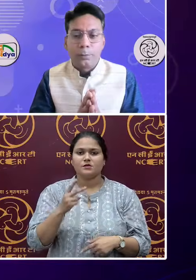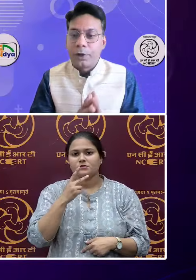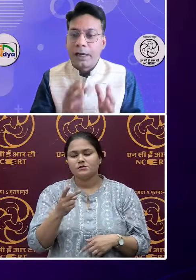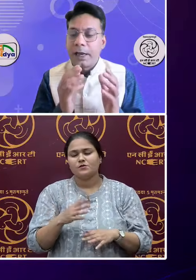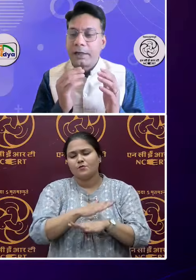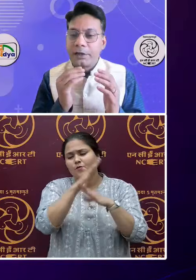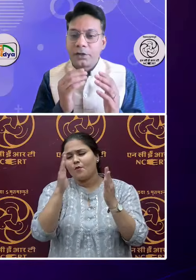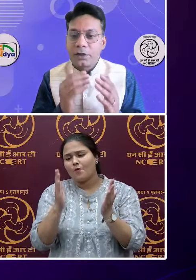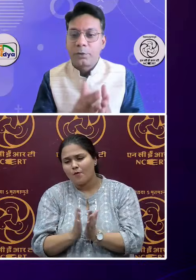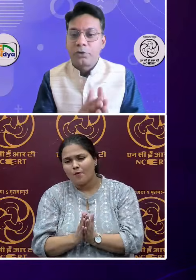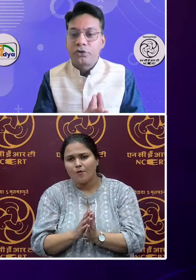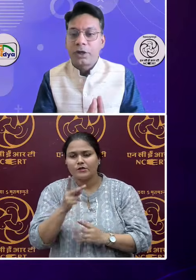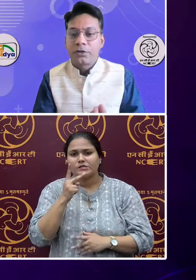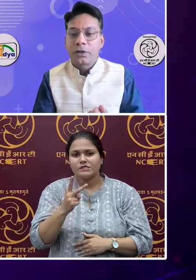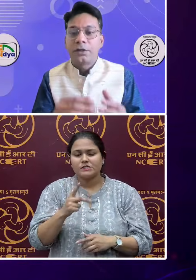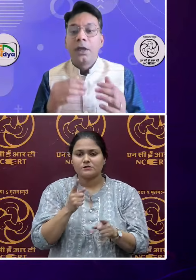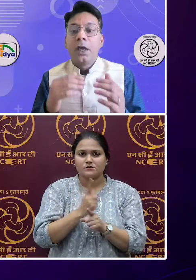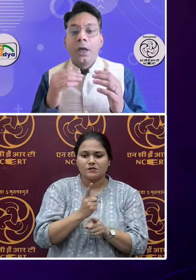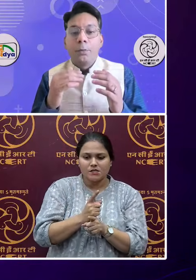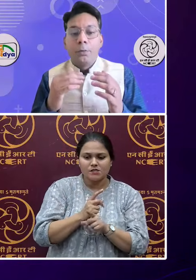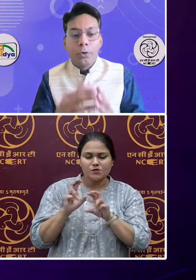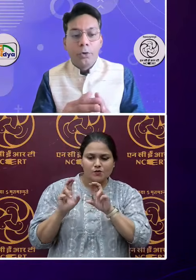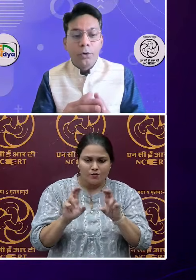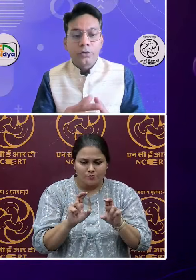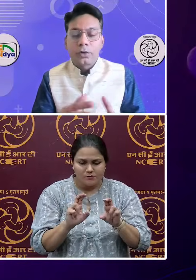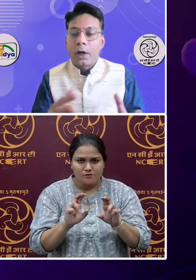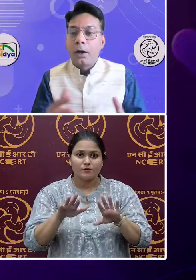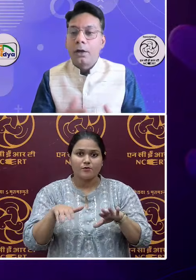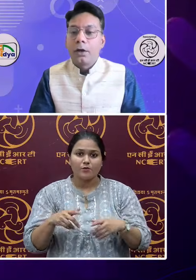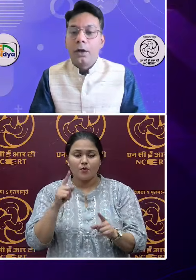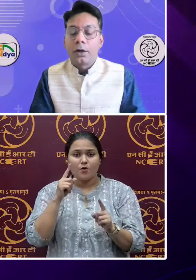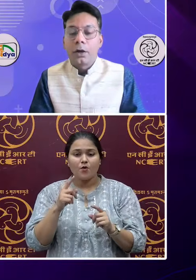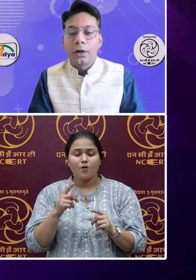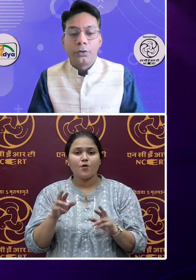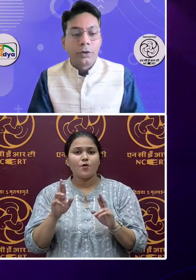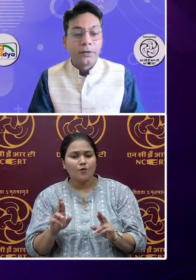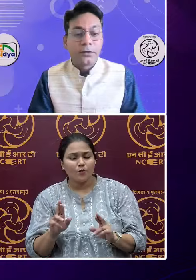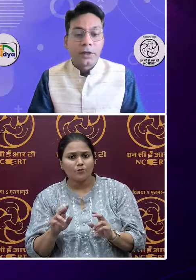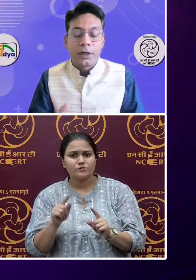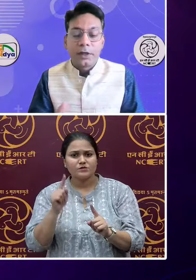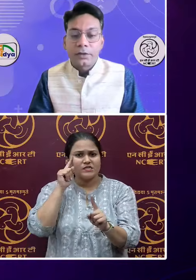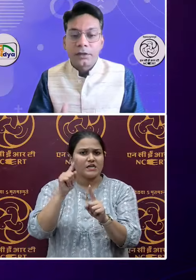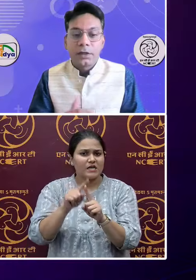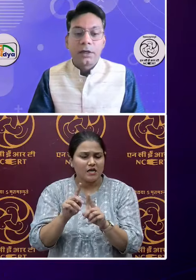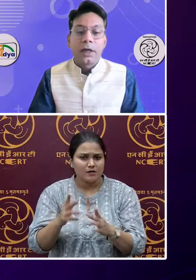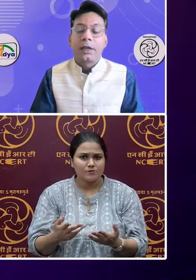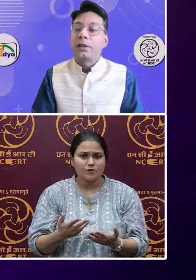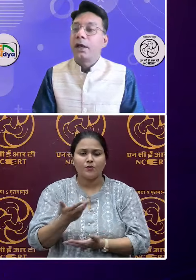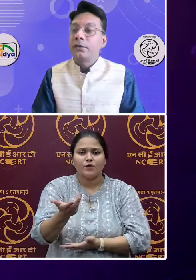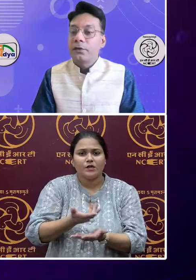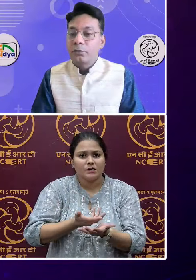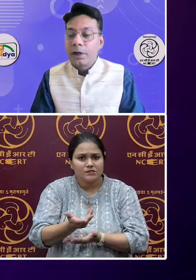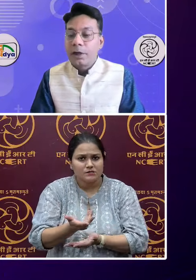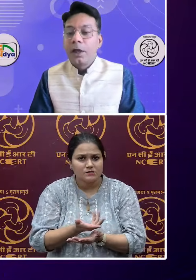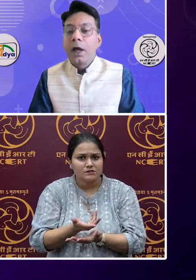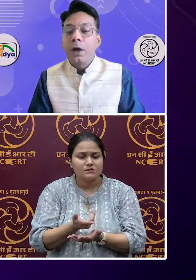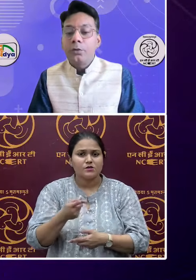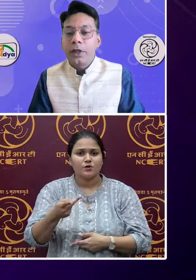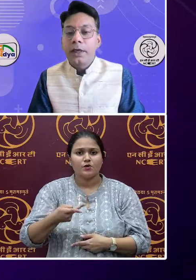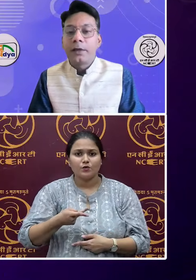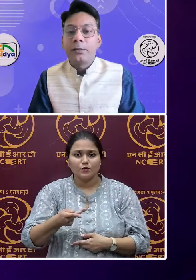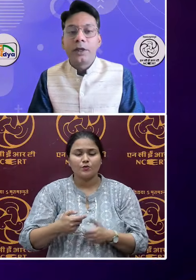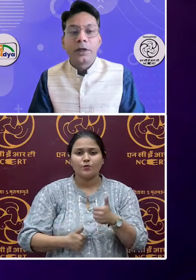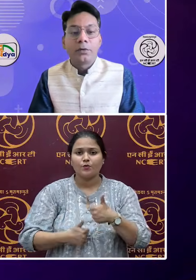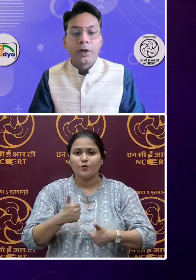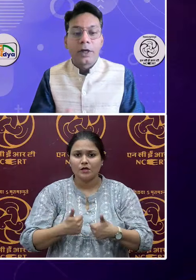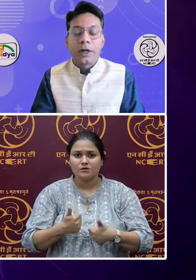whole component like teacher demonstration, books, or you can say the discussion and the assessment, how